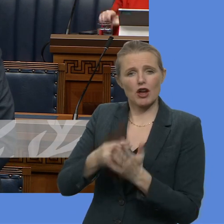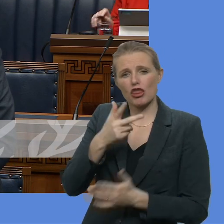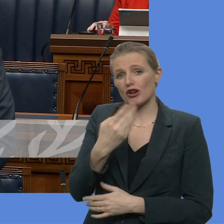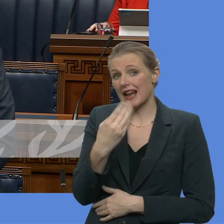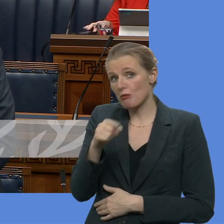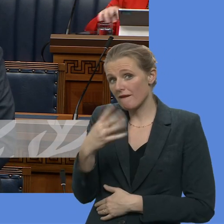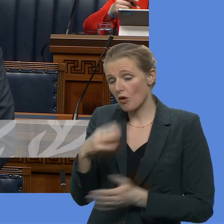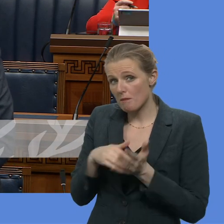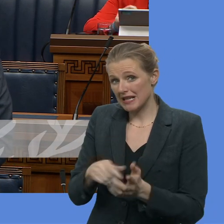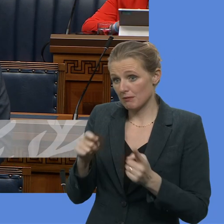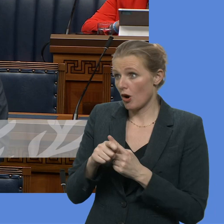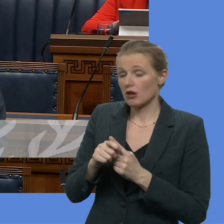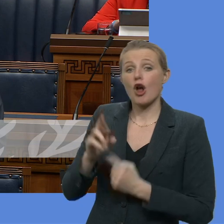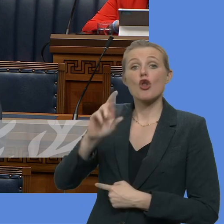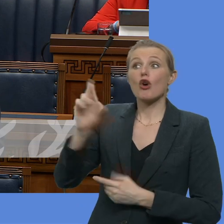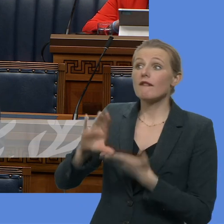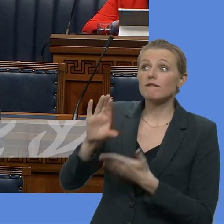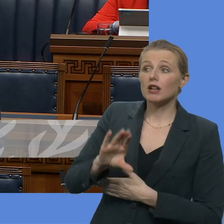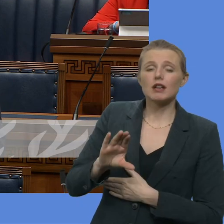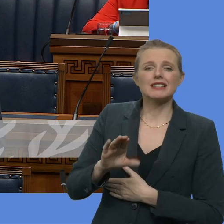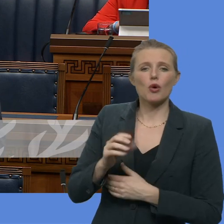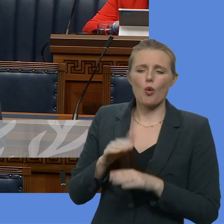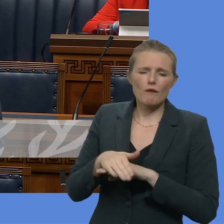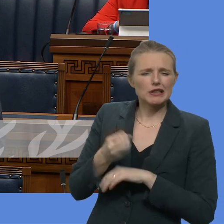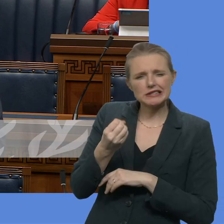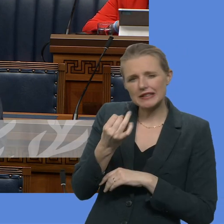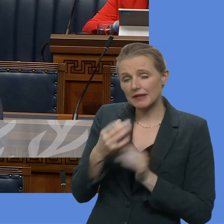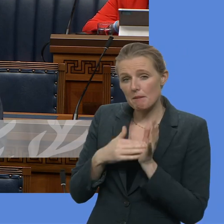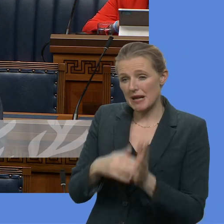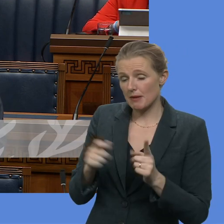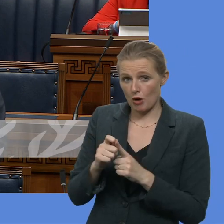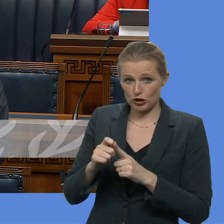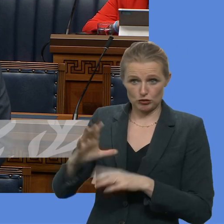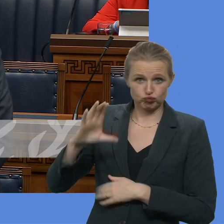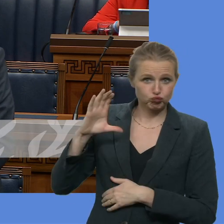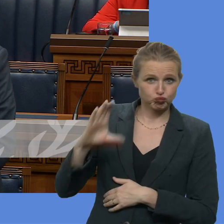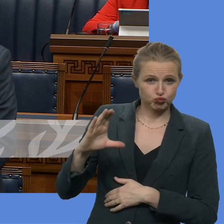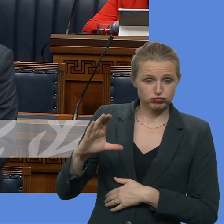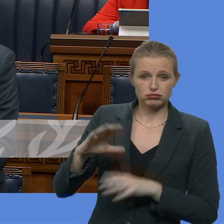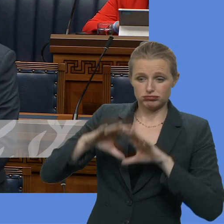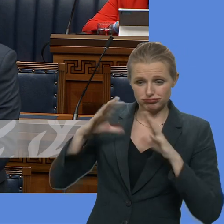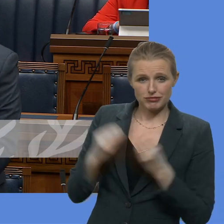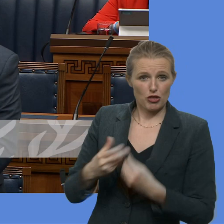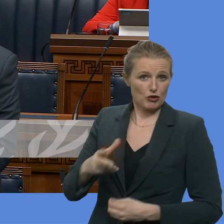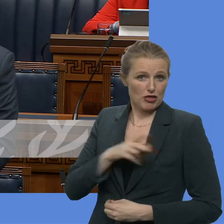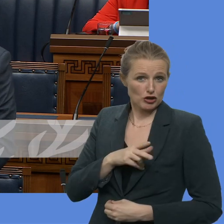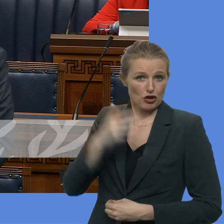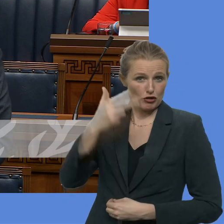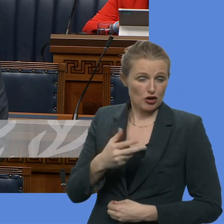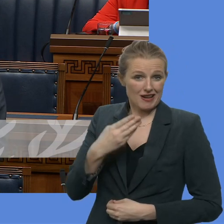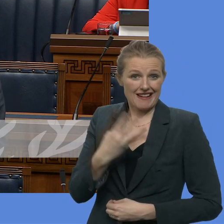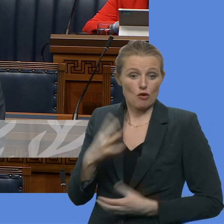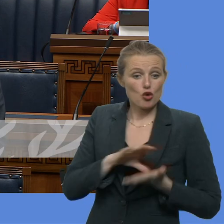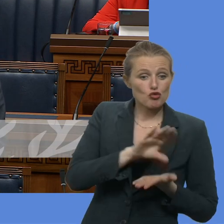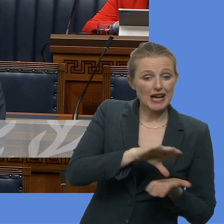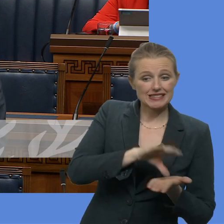million and lottery funding of just over £17 million. This funding consisted of 3,394 grant awards